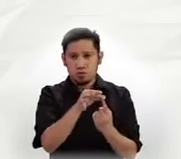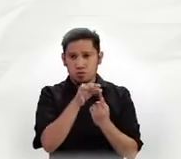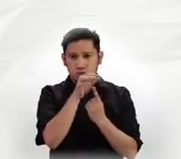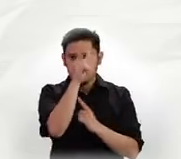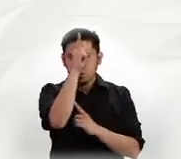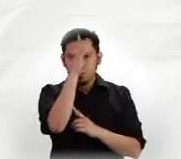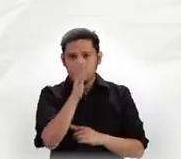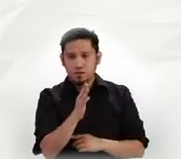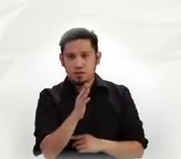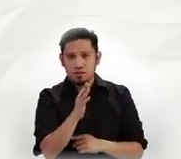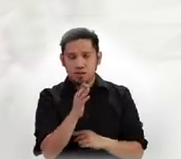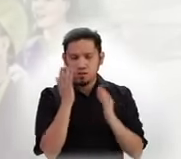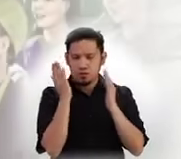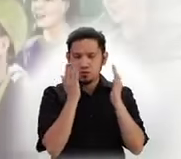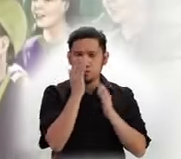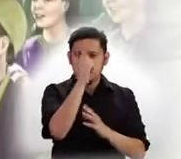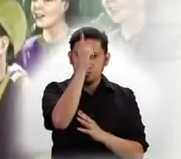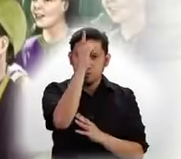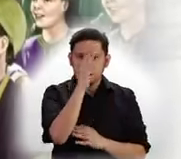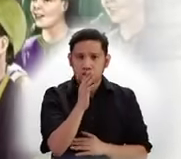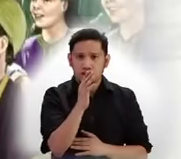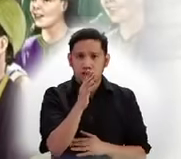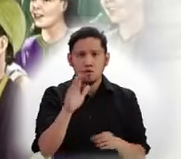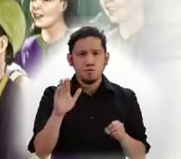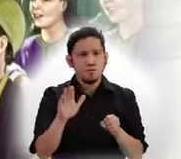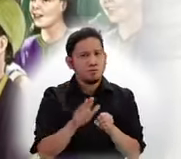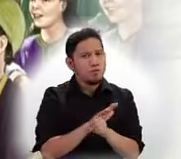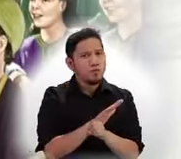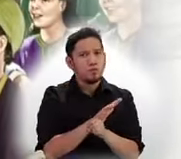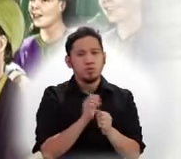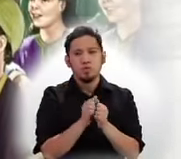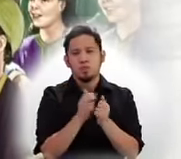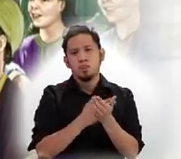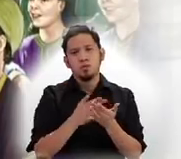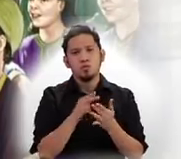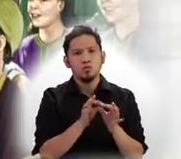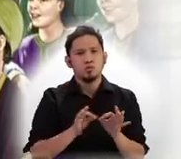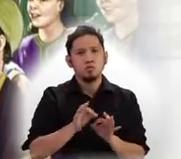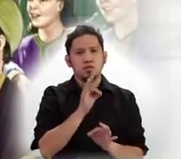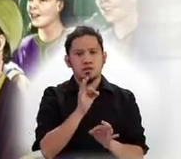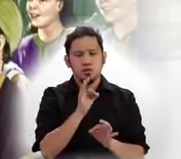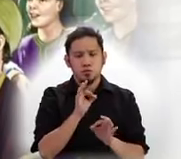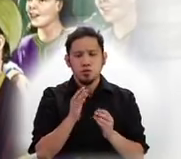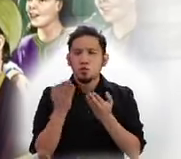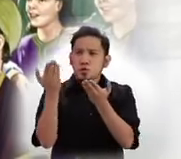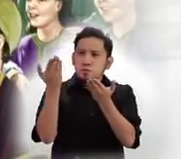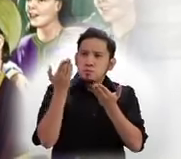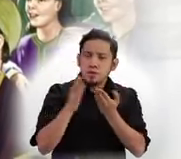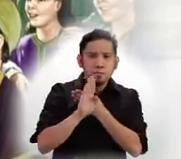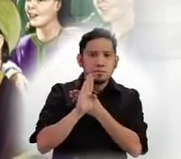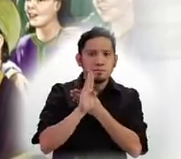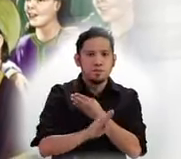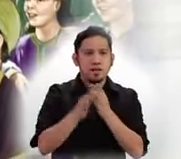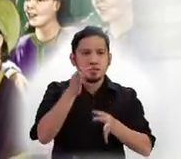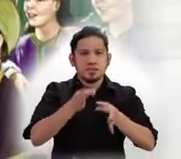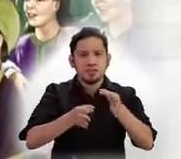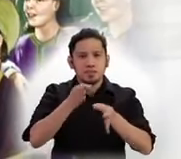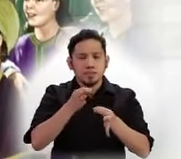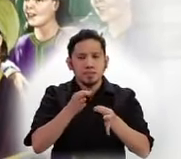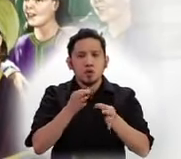chosen one of God, the servant of God, filled with the Spirit, will restore justice